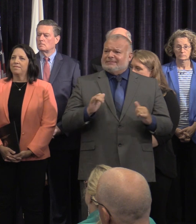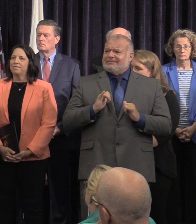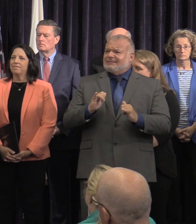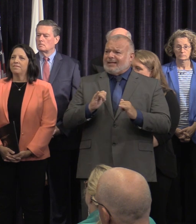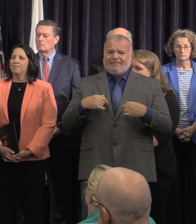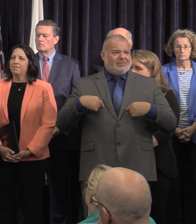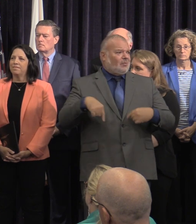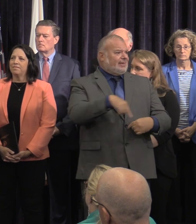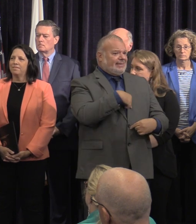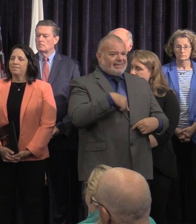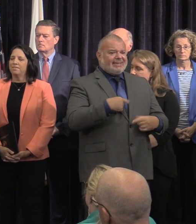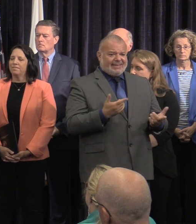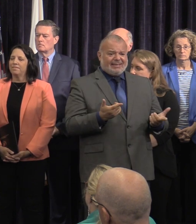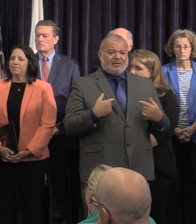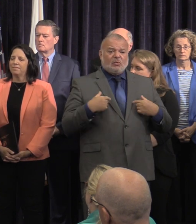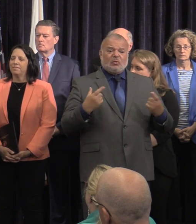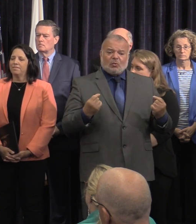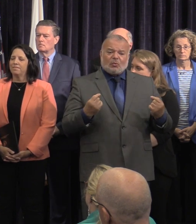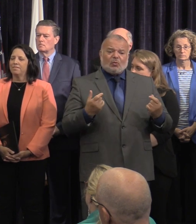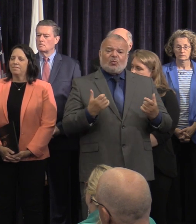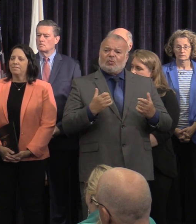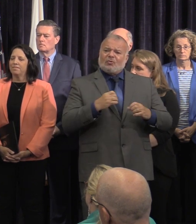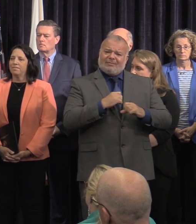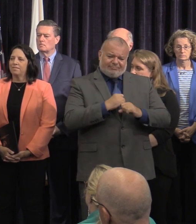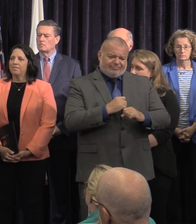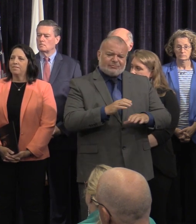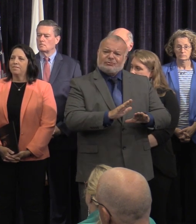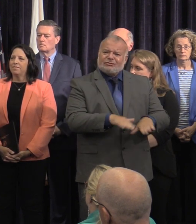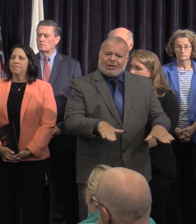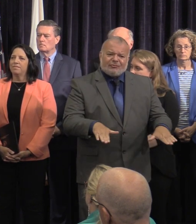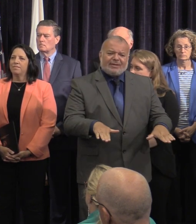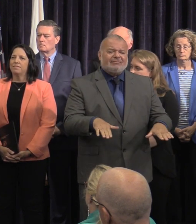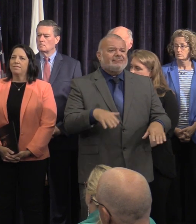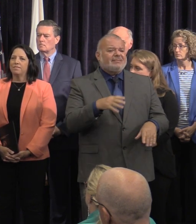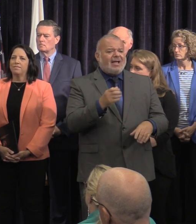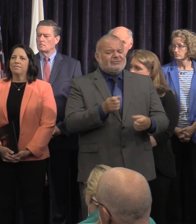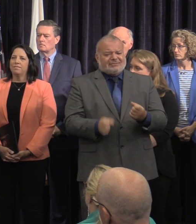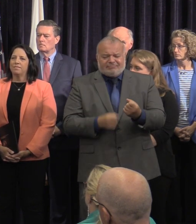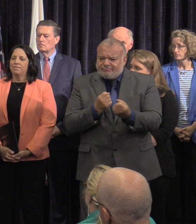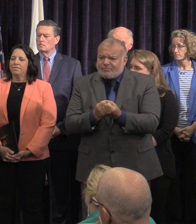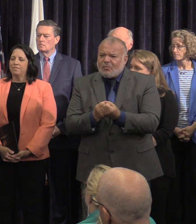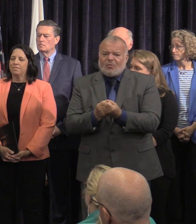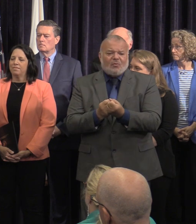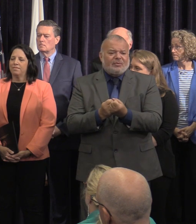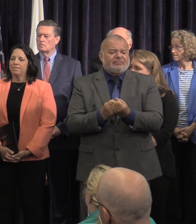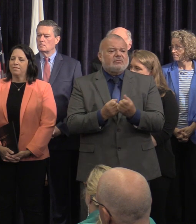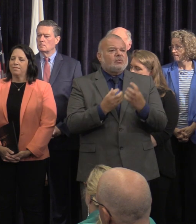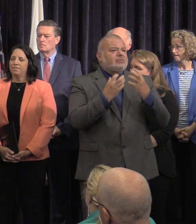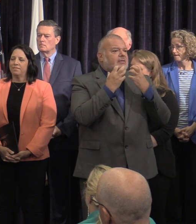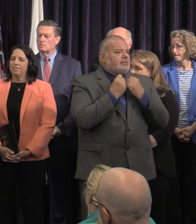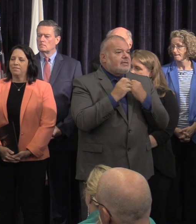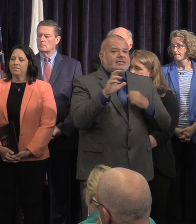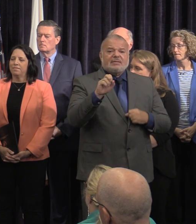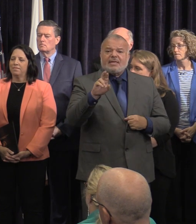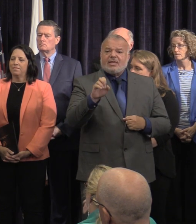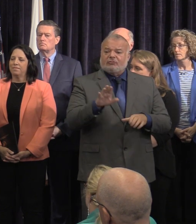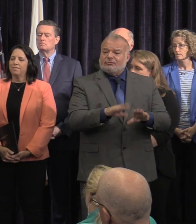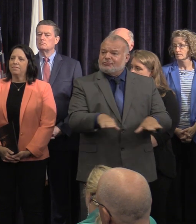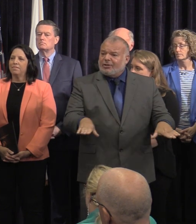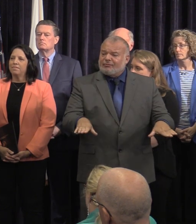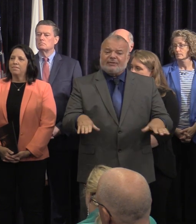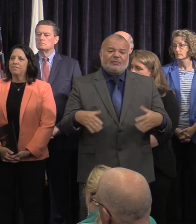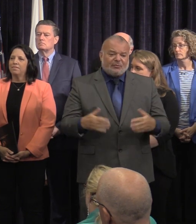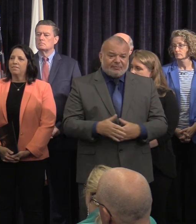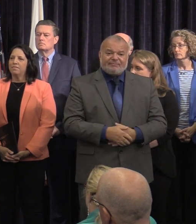anything, endure any hardship to protect and support the people they love, especially their children.